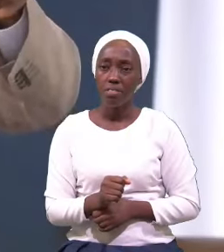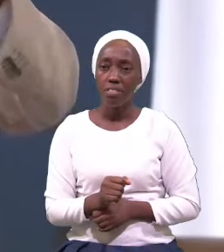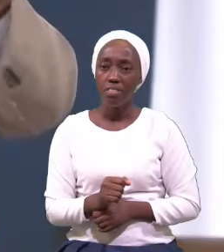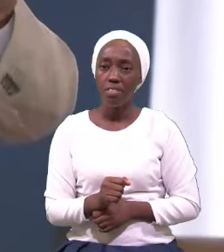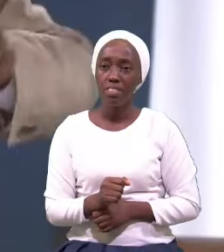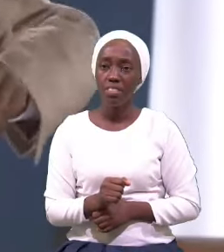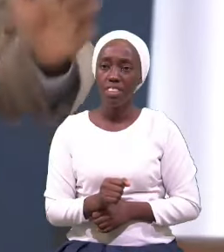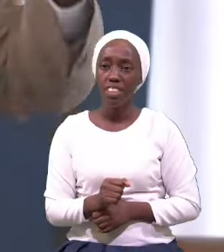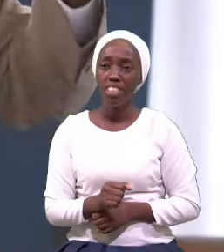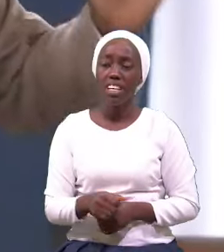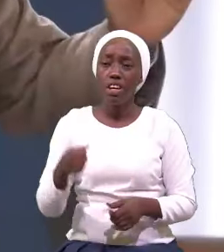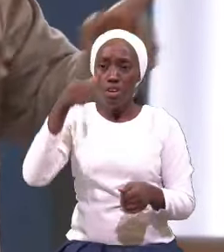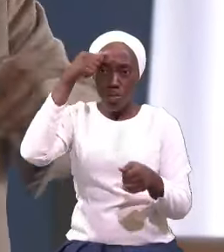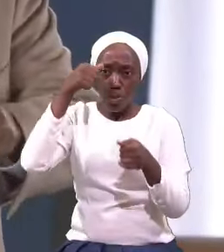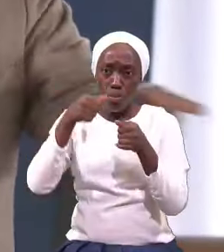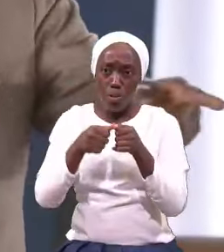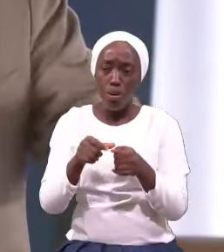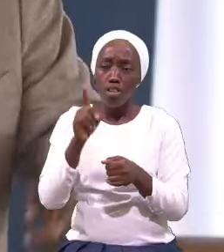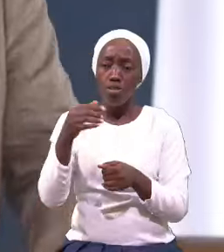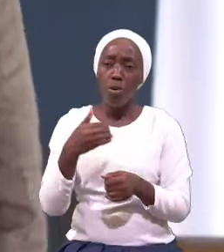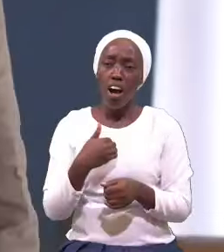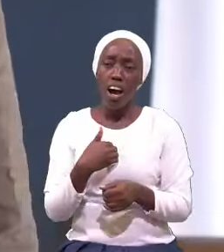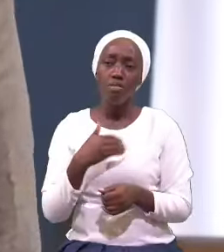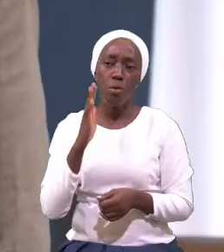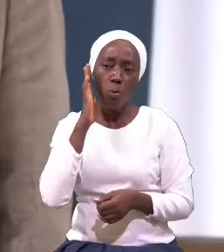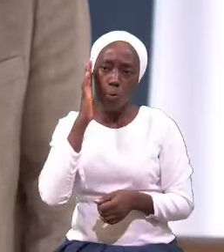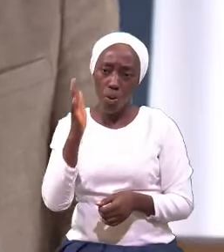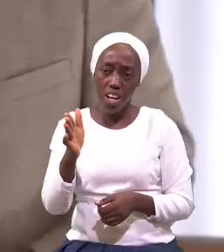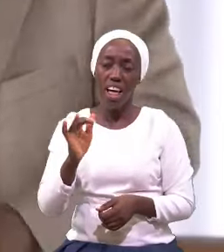Then you remember you are will I am.